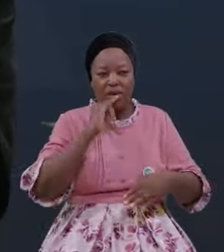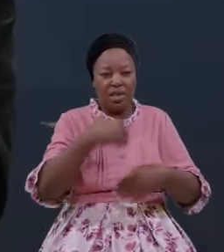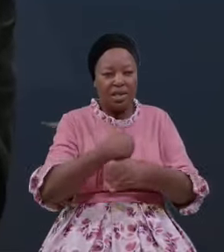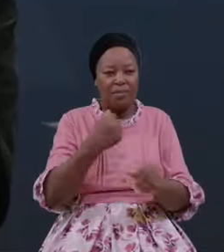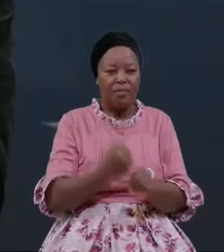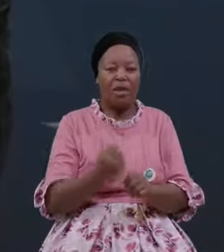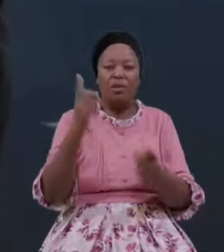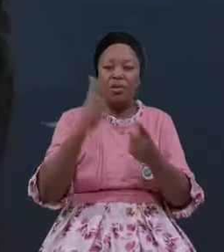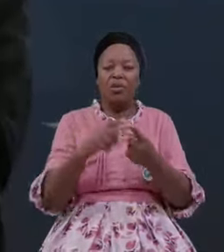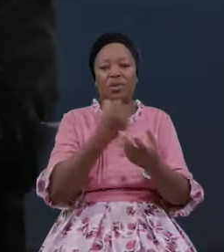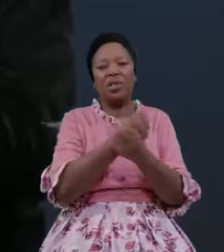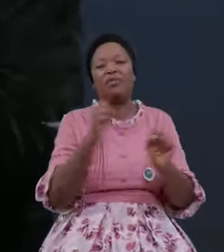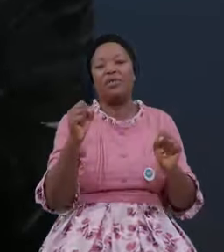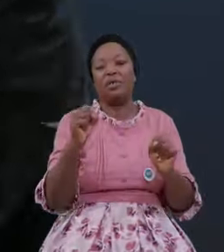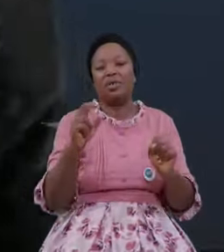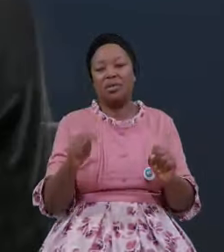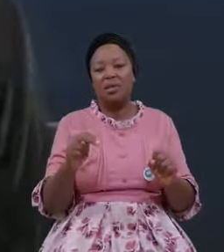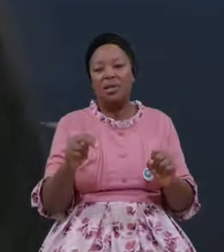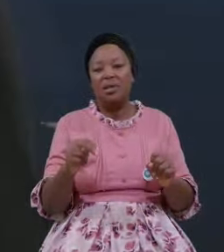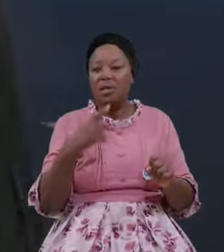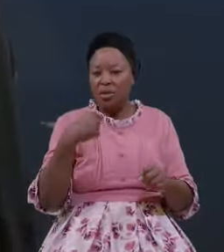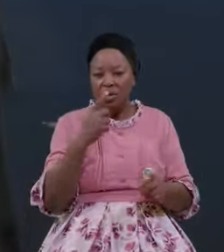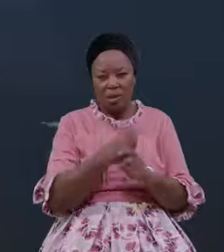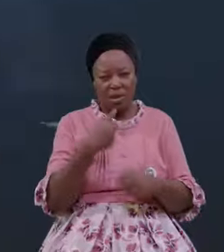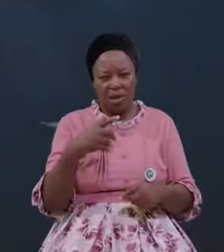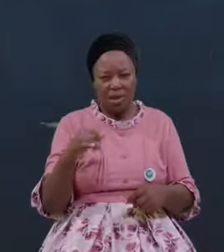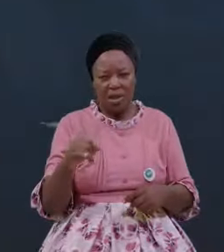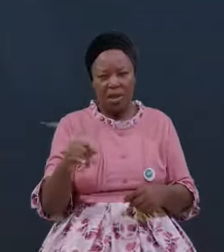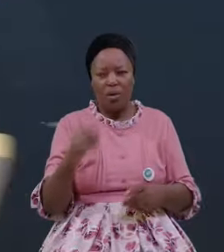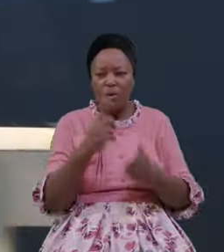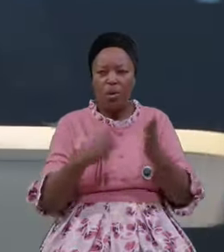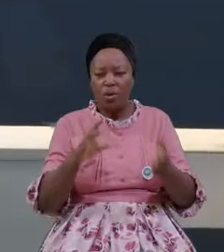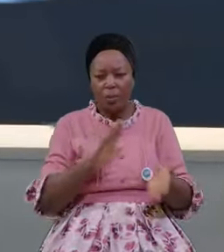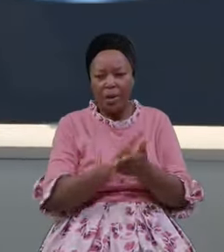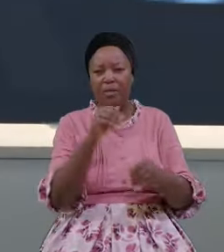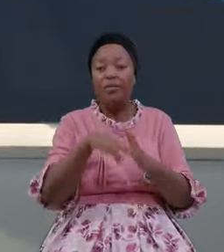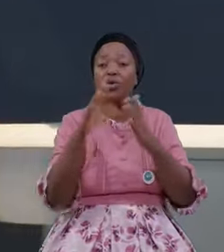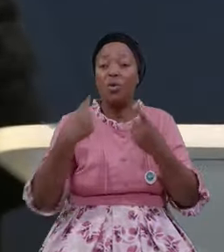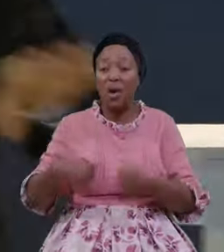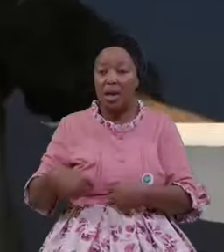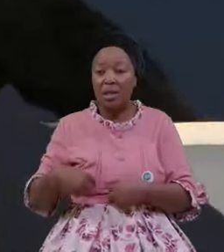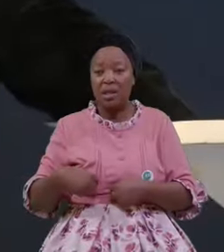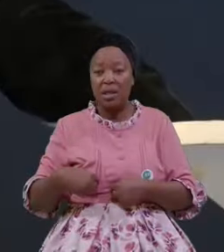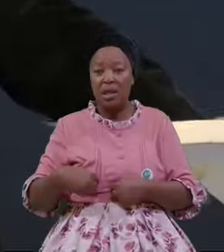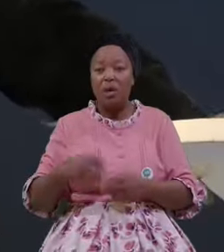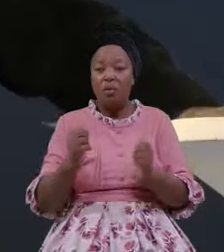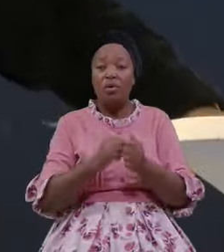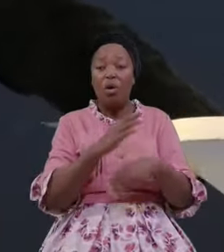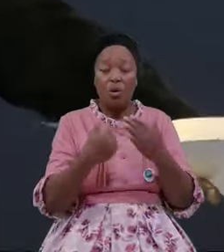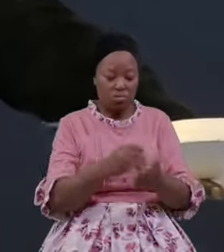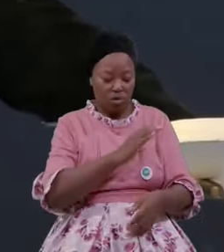unto salvation. It's just saying what you believe in your heart, confidently say it